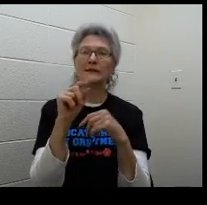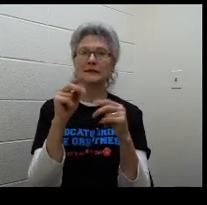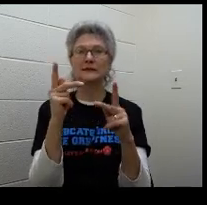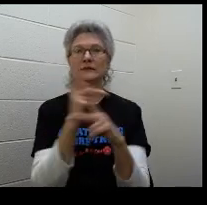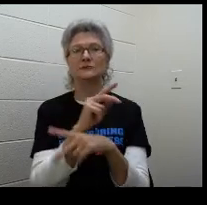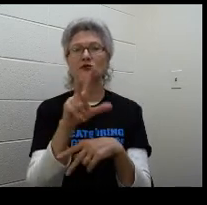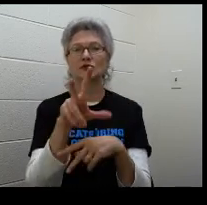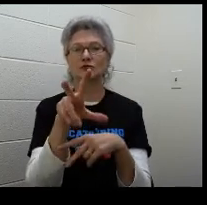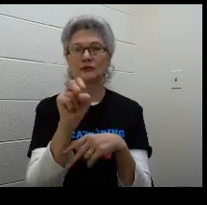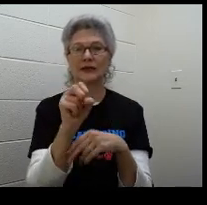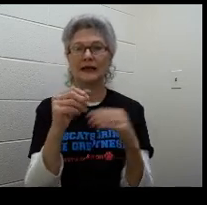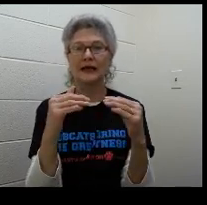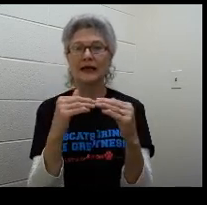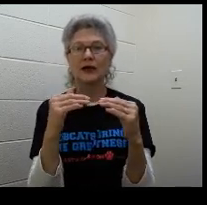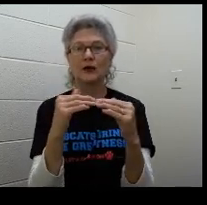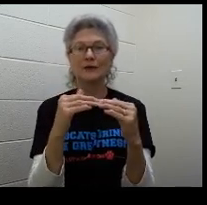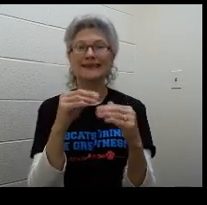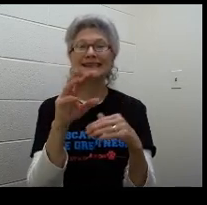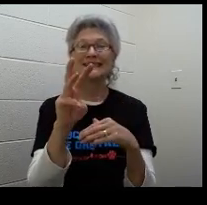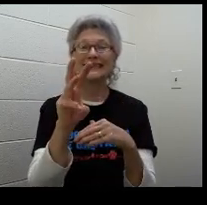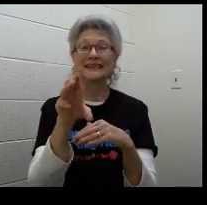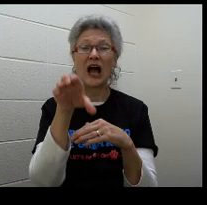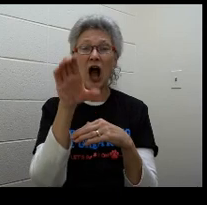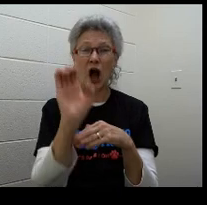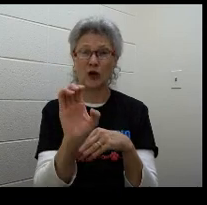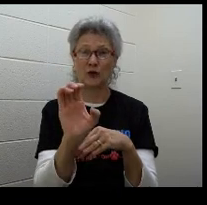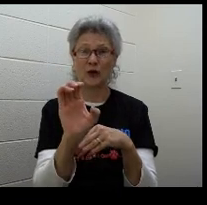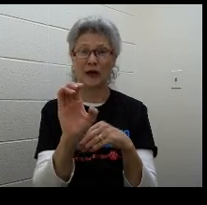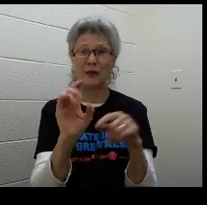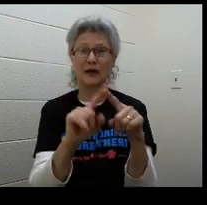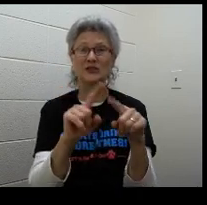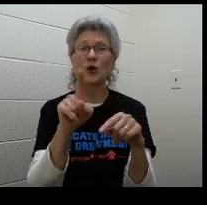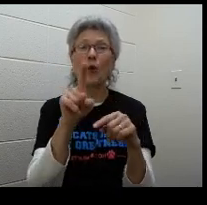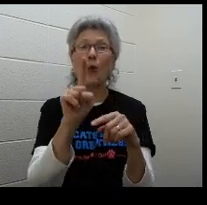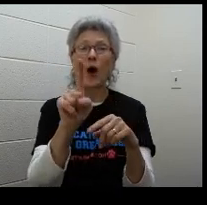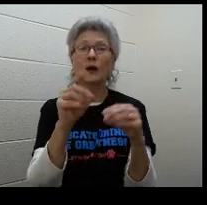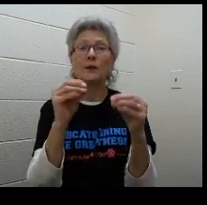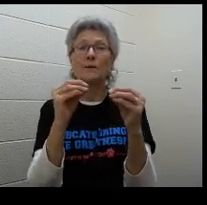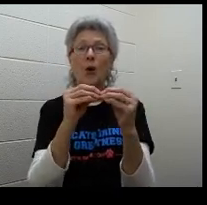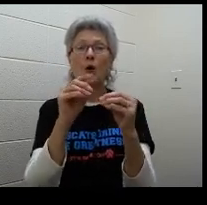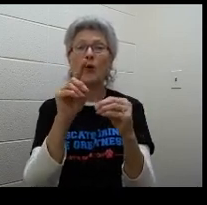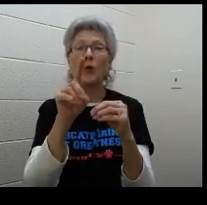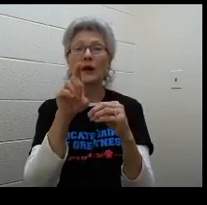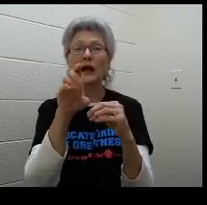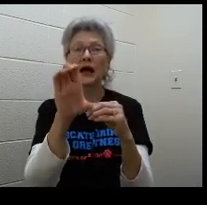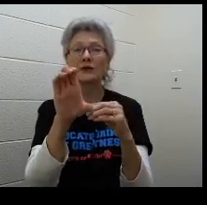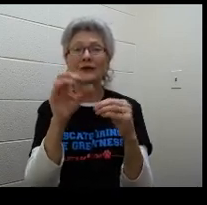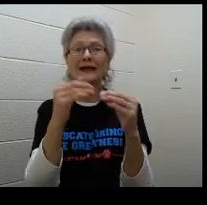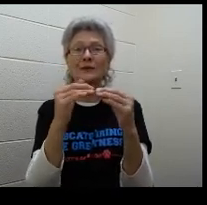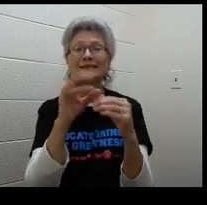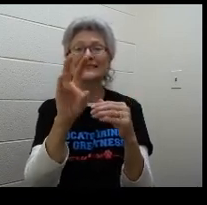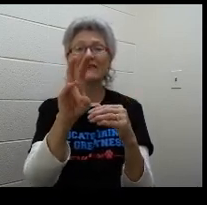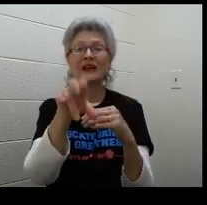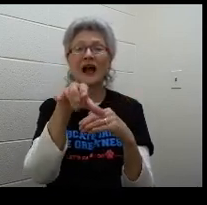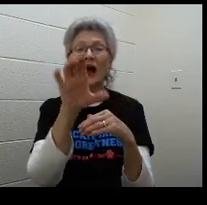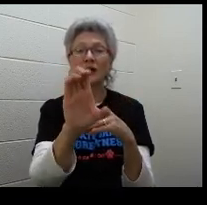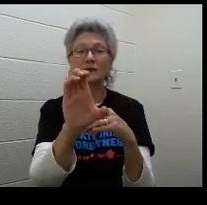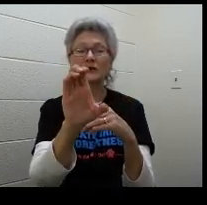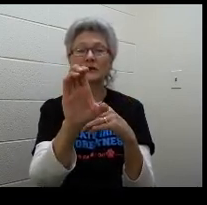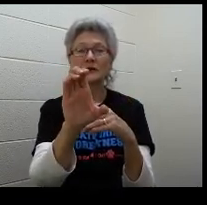times 30 is going to give you 600, plus 1 more 100 is going to give you